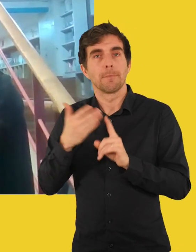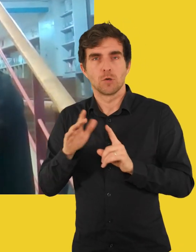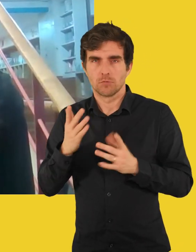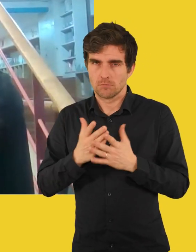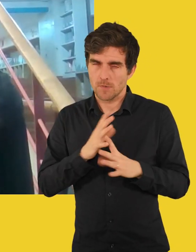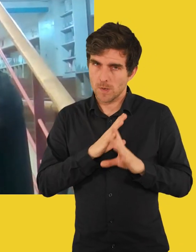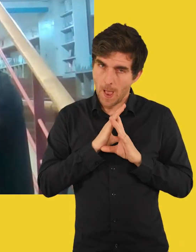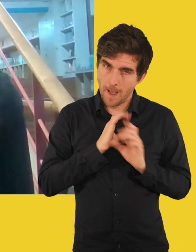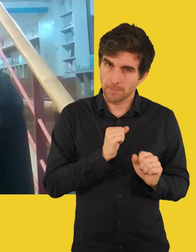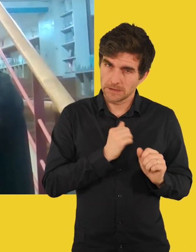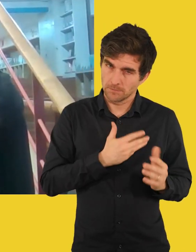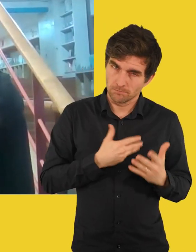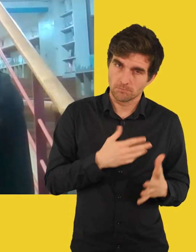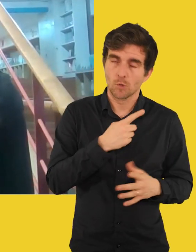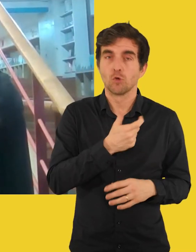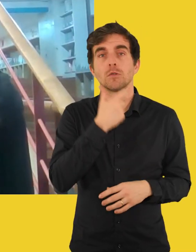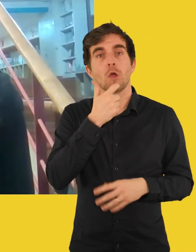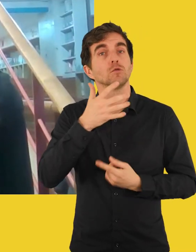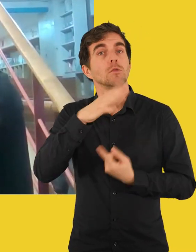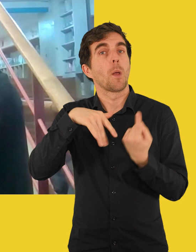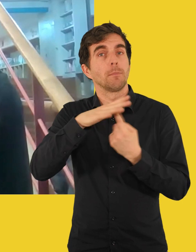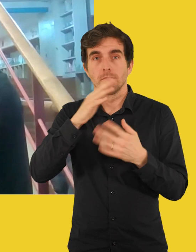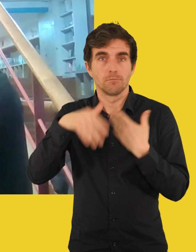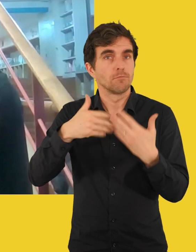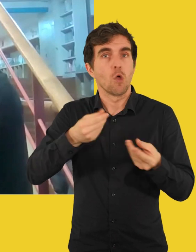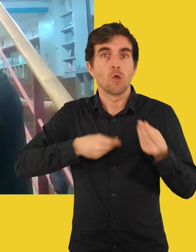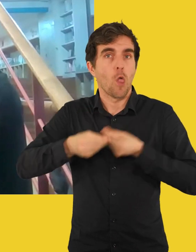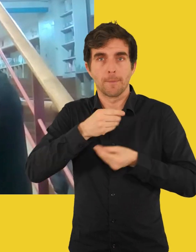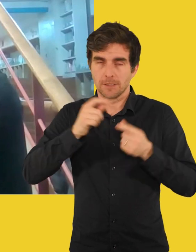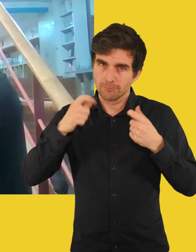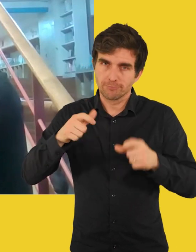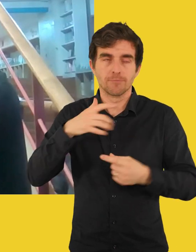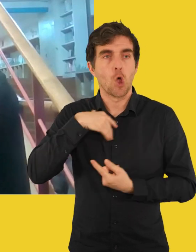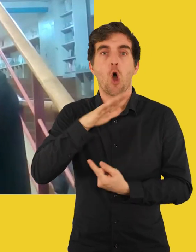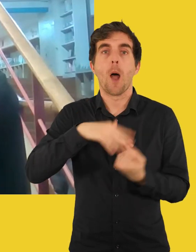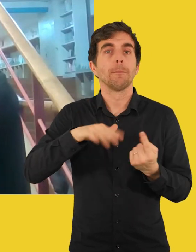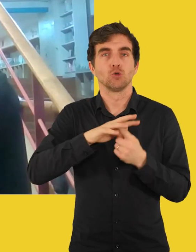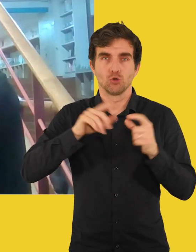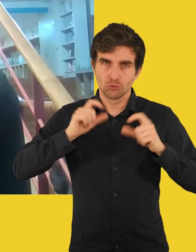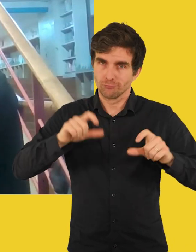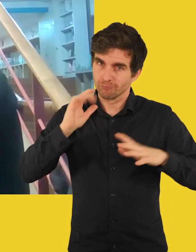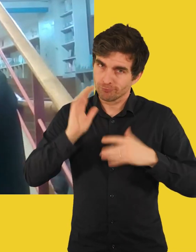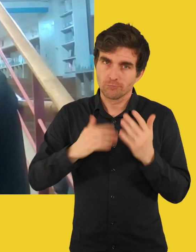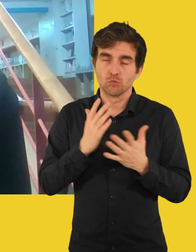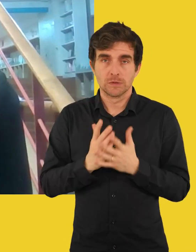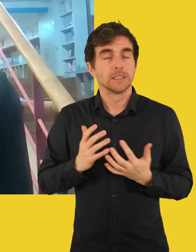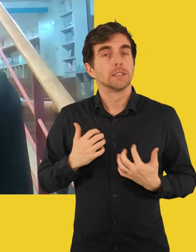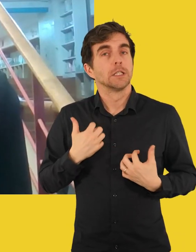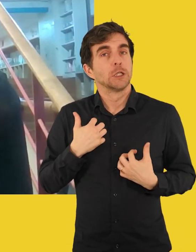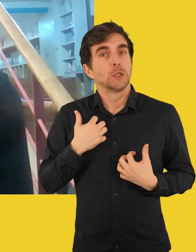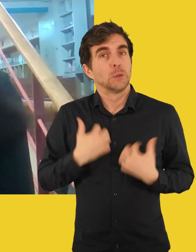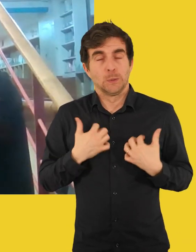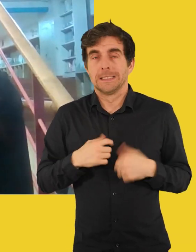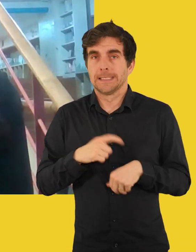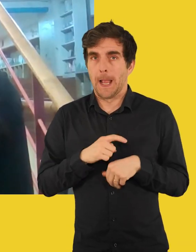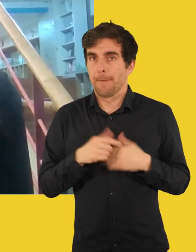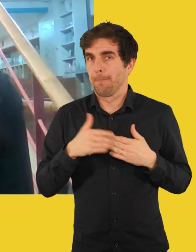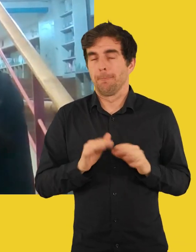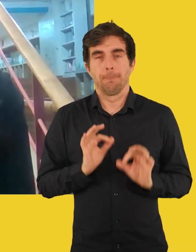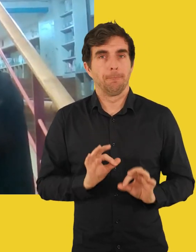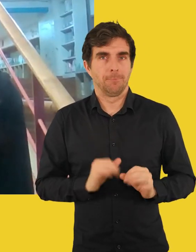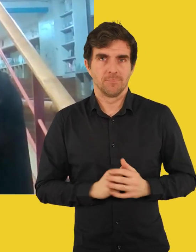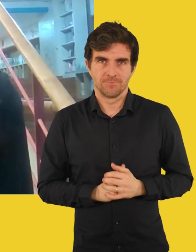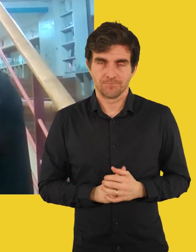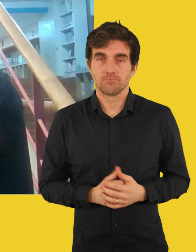Library, whose deep commitment to Doughnut Economics continue to inspire our community. And actually, it's a